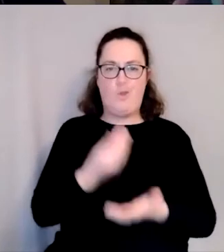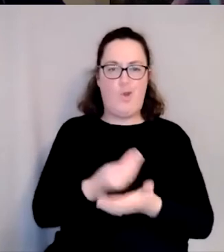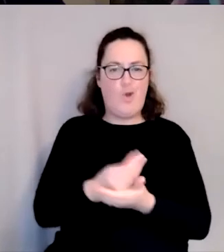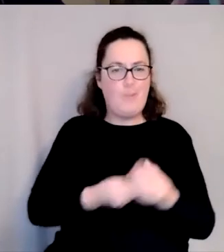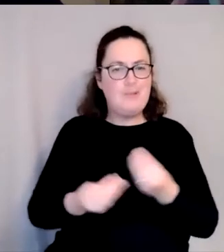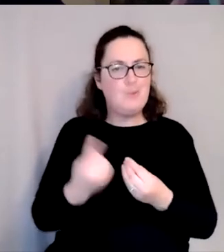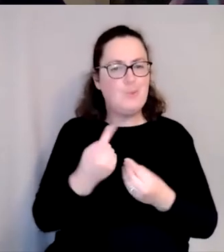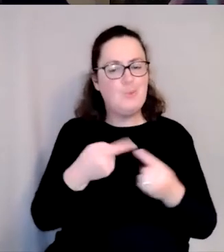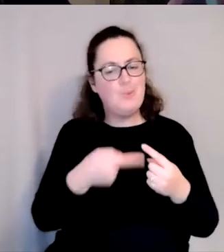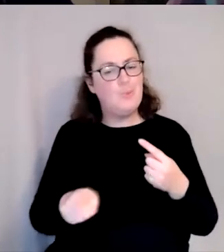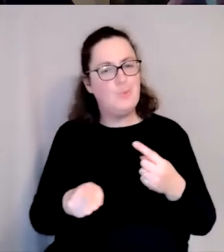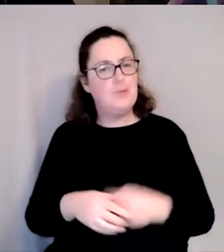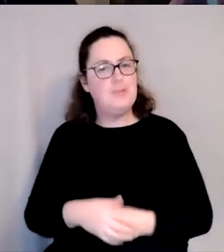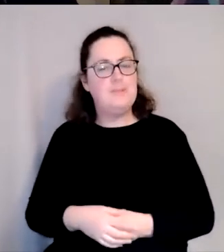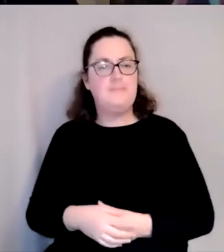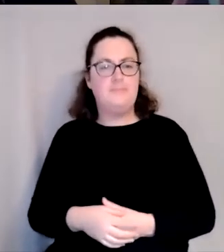about?